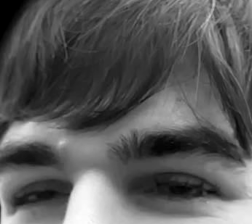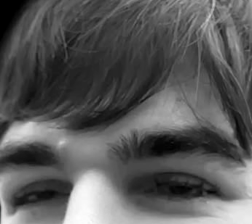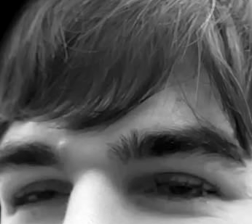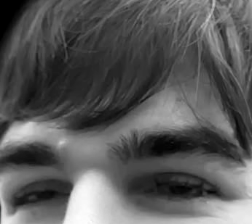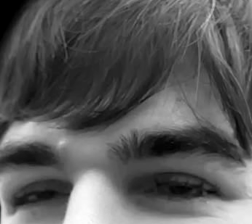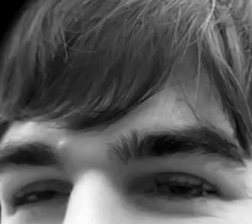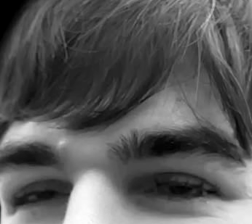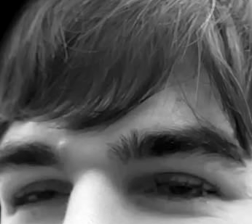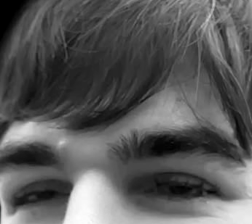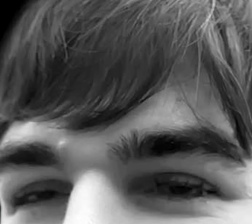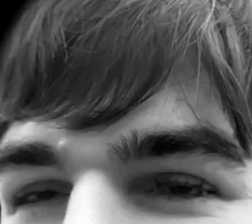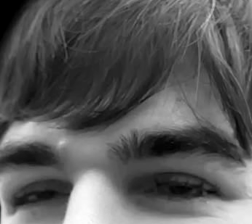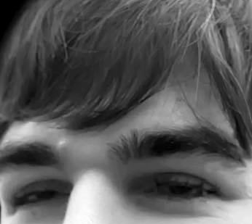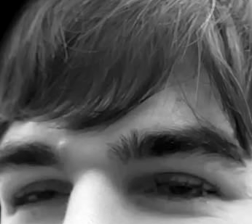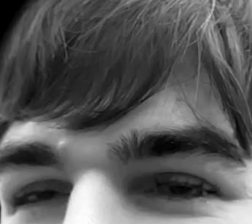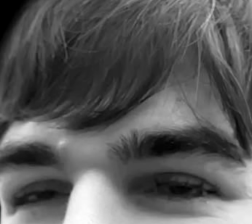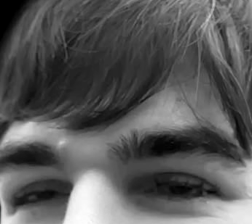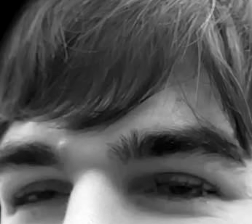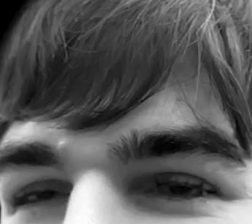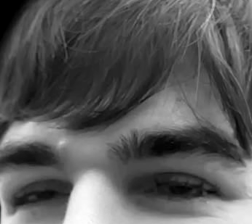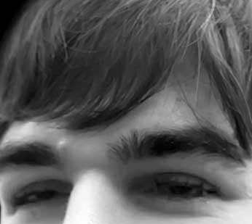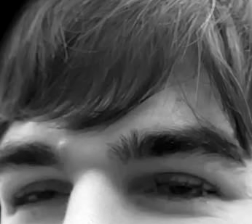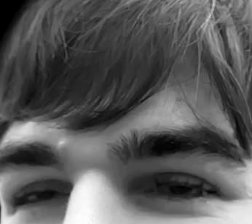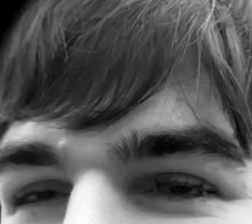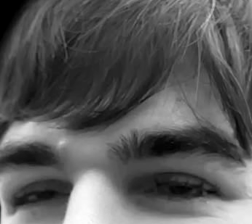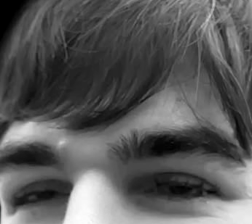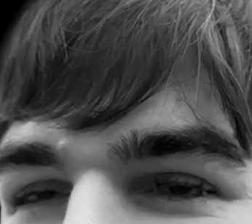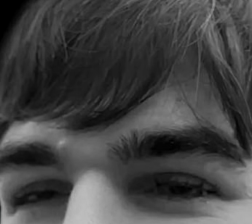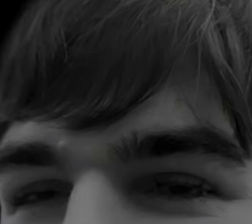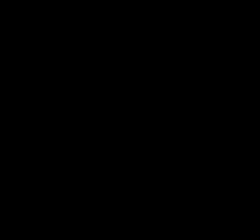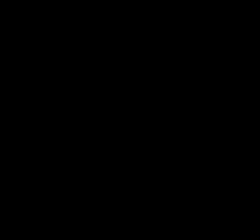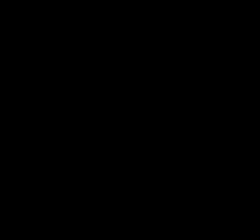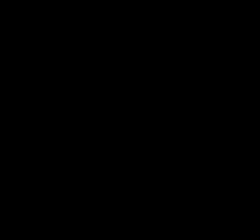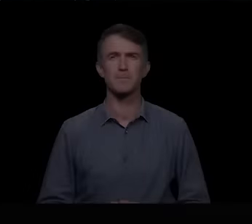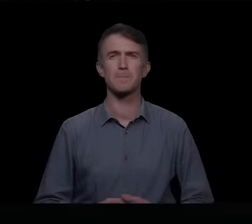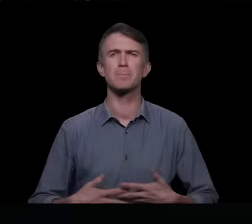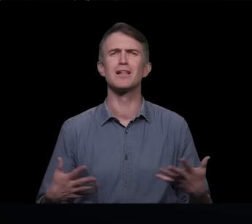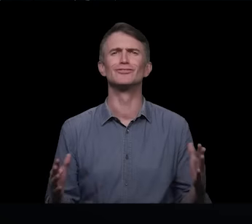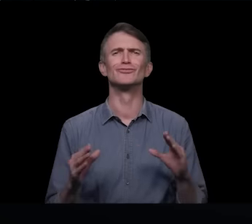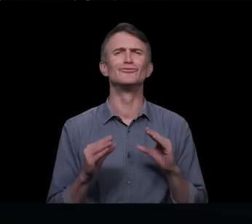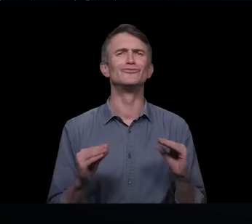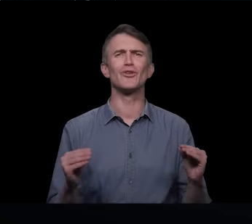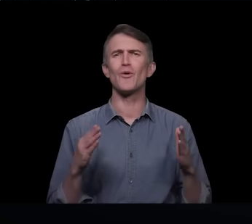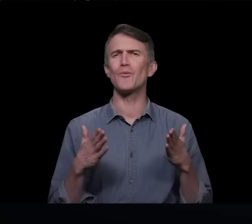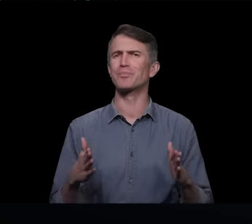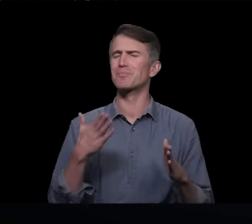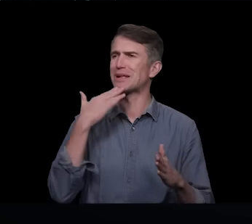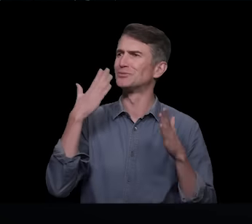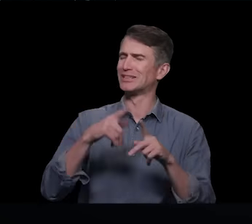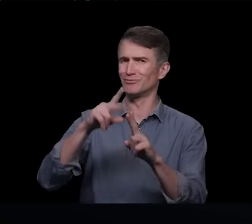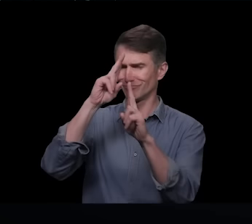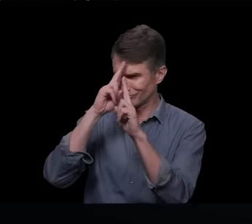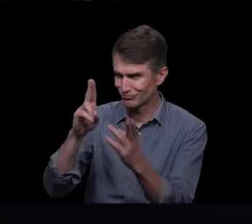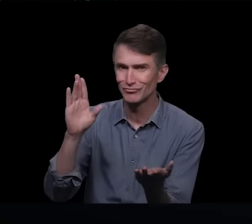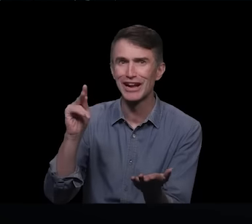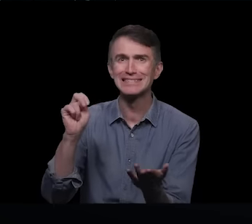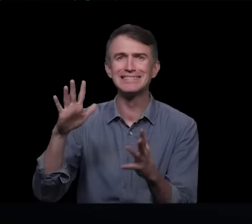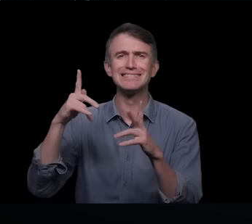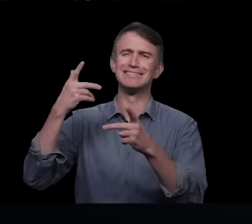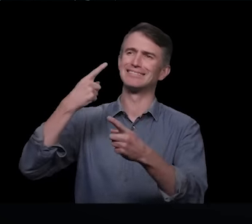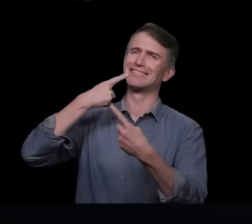Cole, 1986 to 2024. Ross Miner, brown hair and mustache. There is no better tribute to Brandon's legacy than the